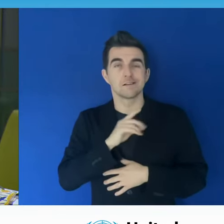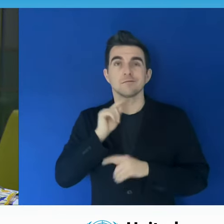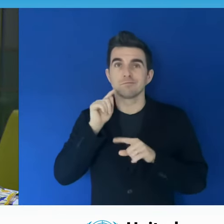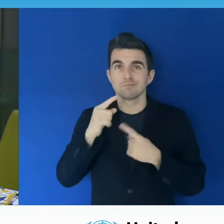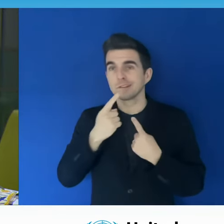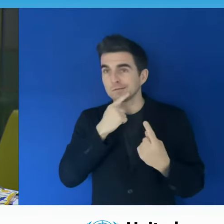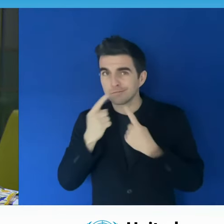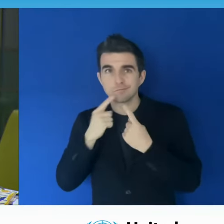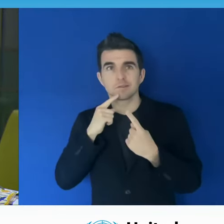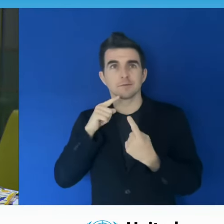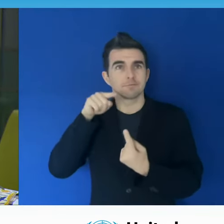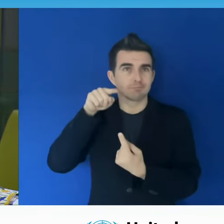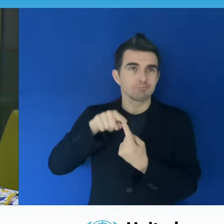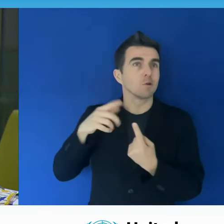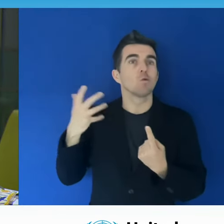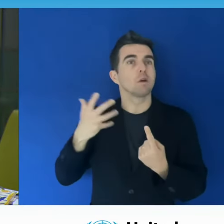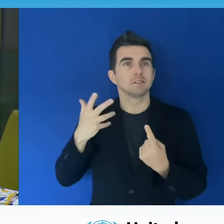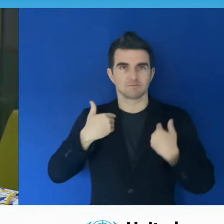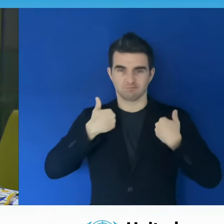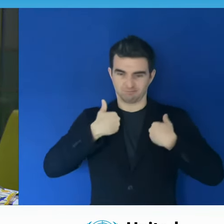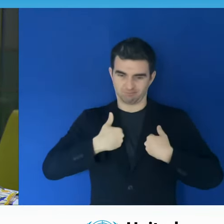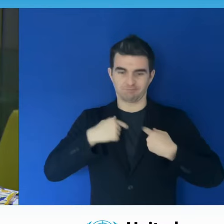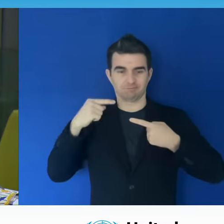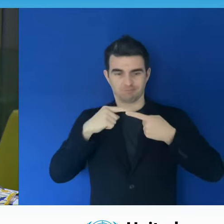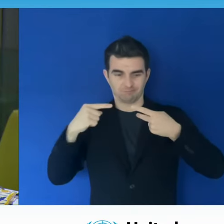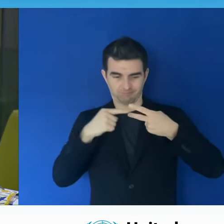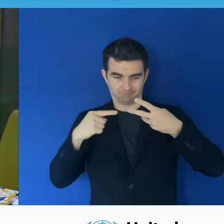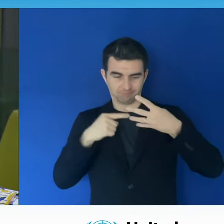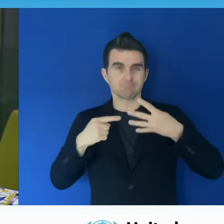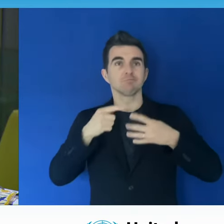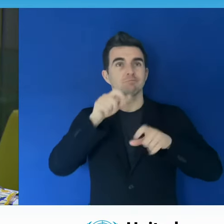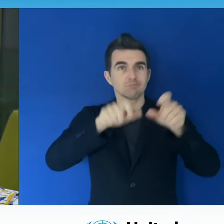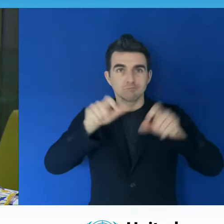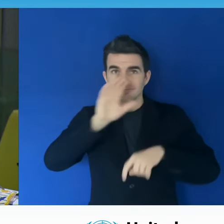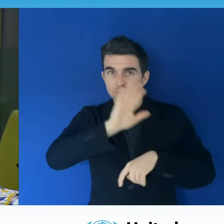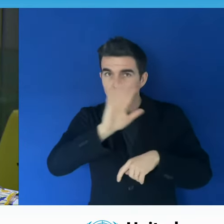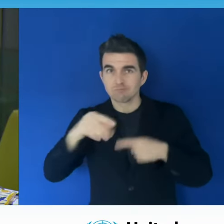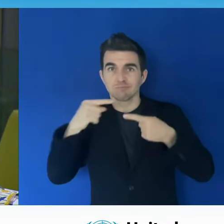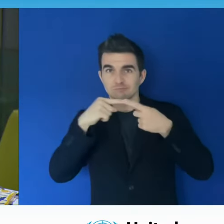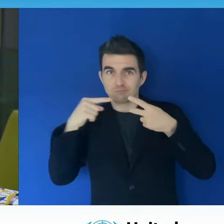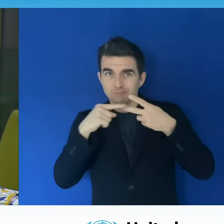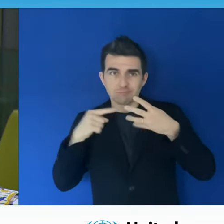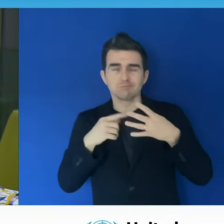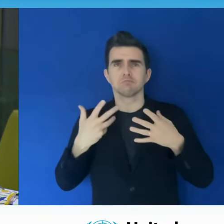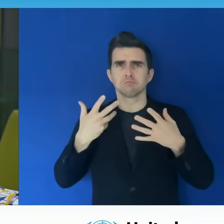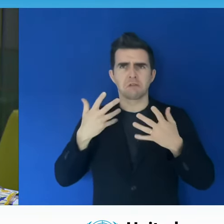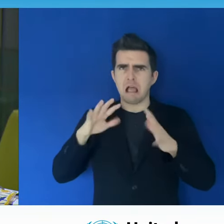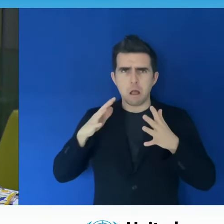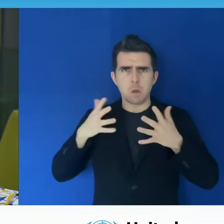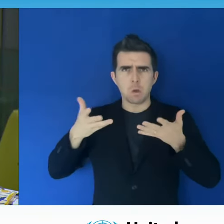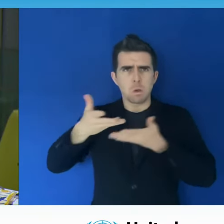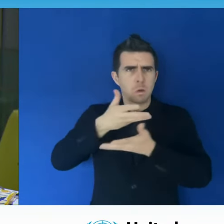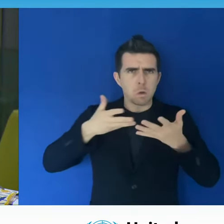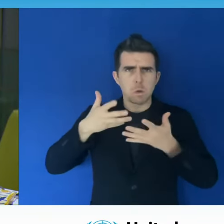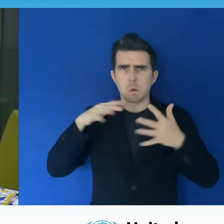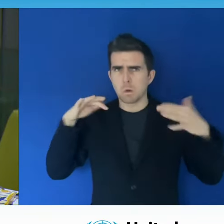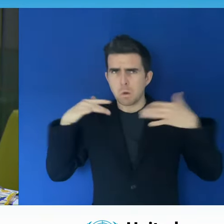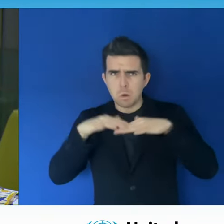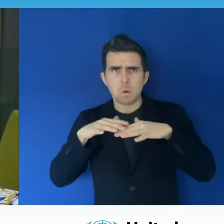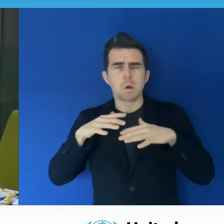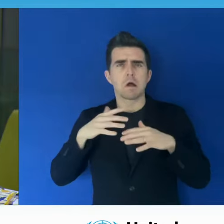of new technology, and its effect on well-being. And our commitment